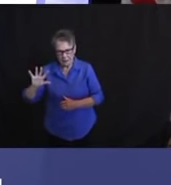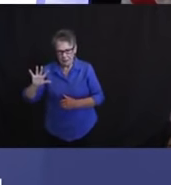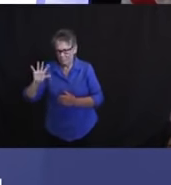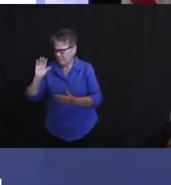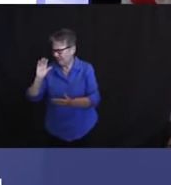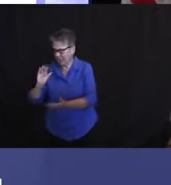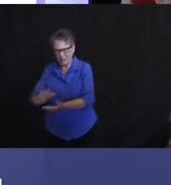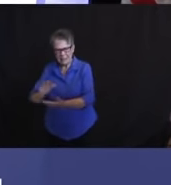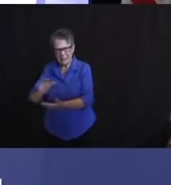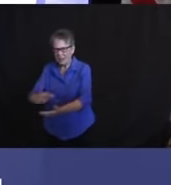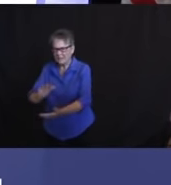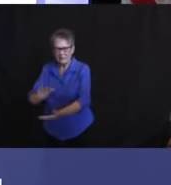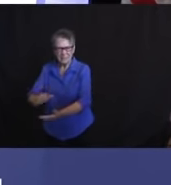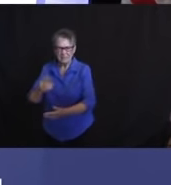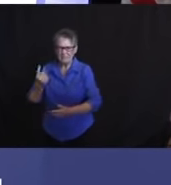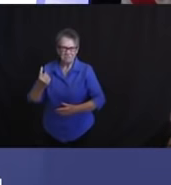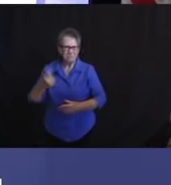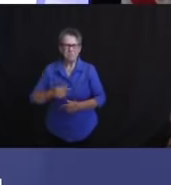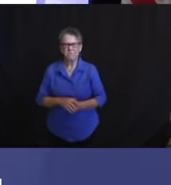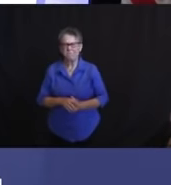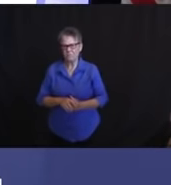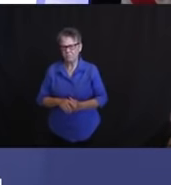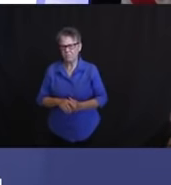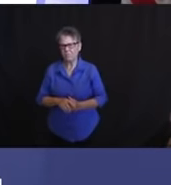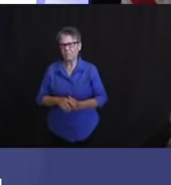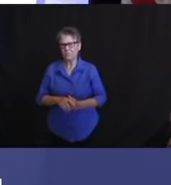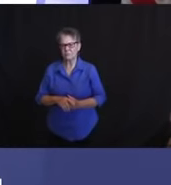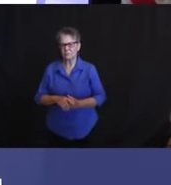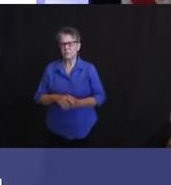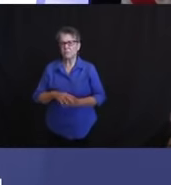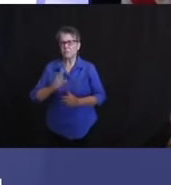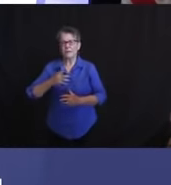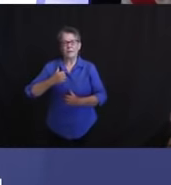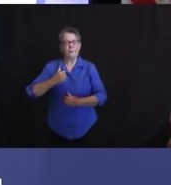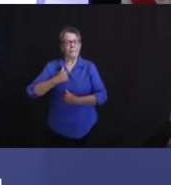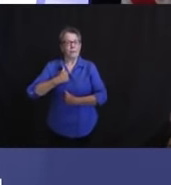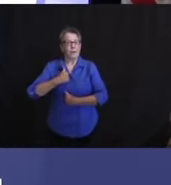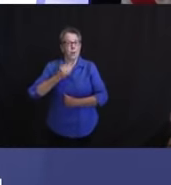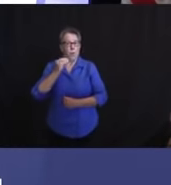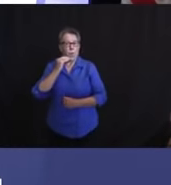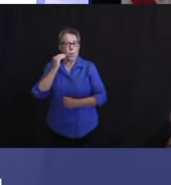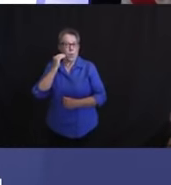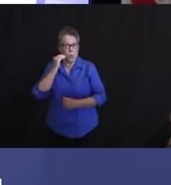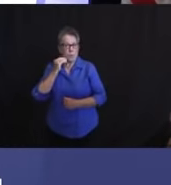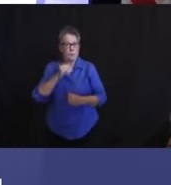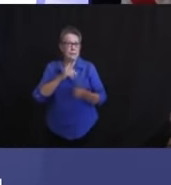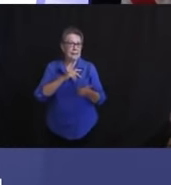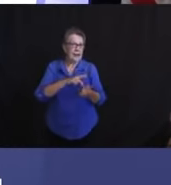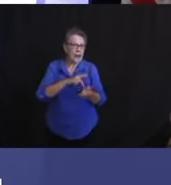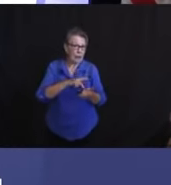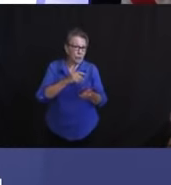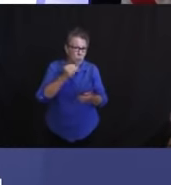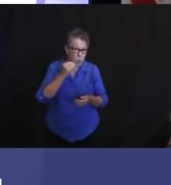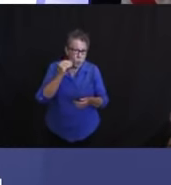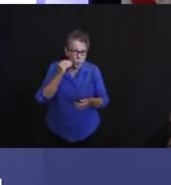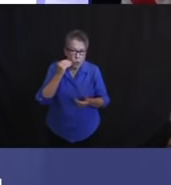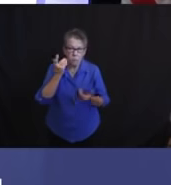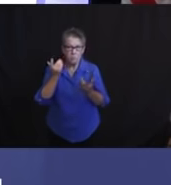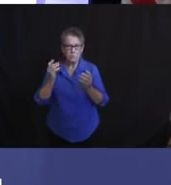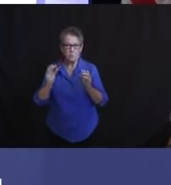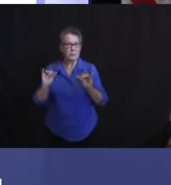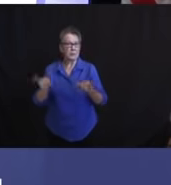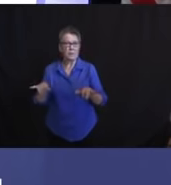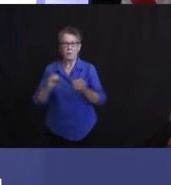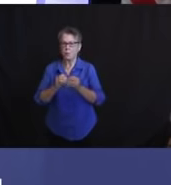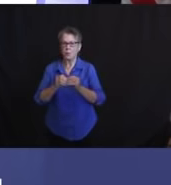remains the same, as do the numbers in our psychiatric hospitals. Overall in New Jersey, as of Saturday,